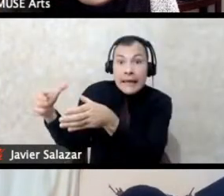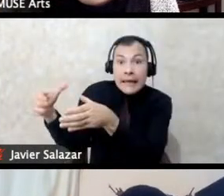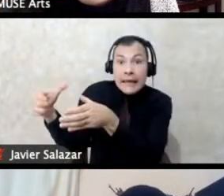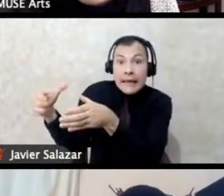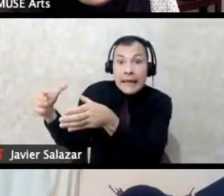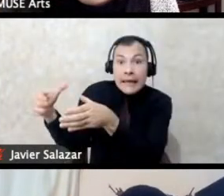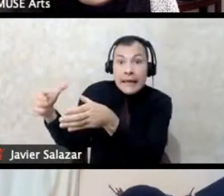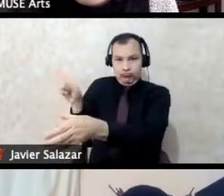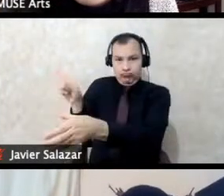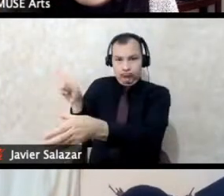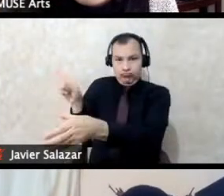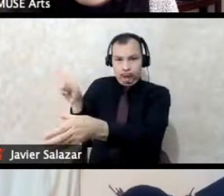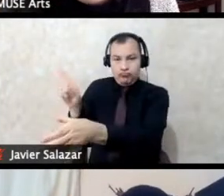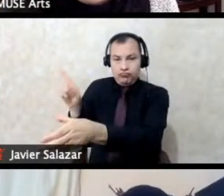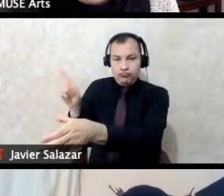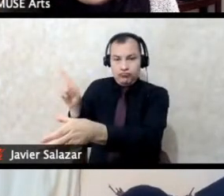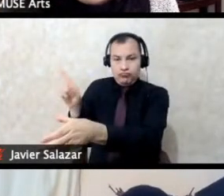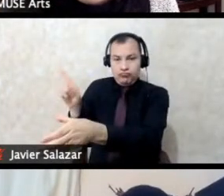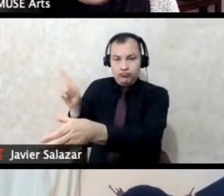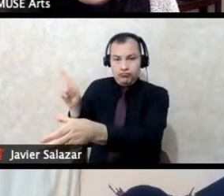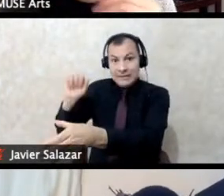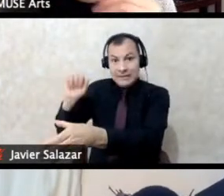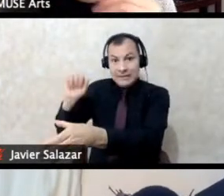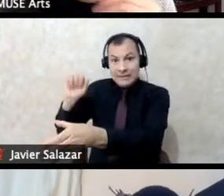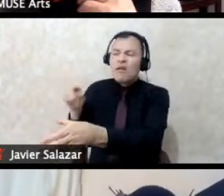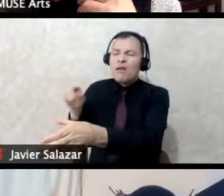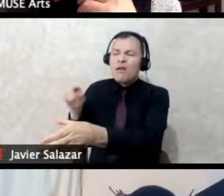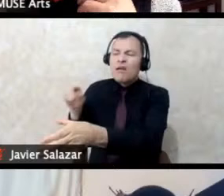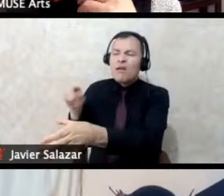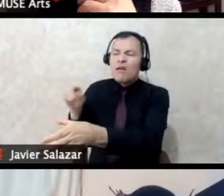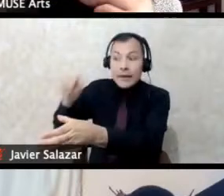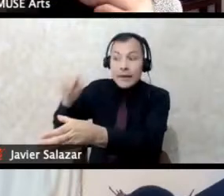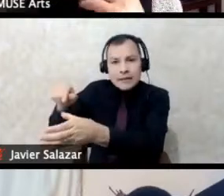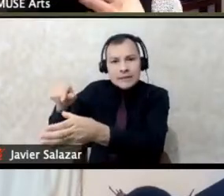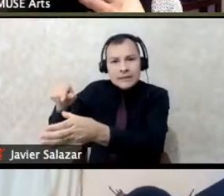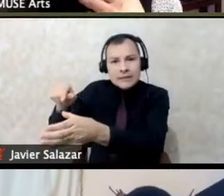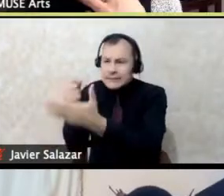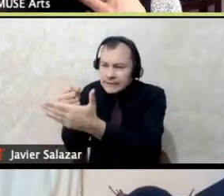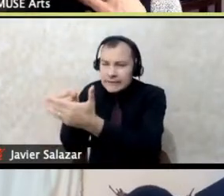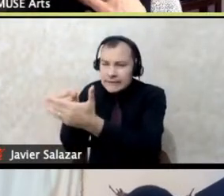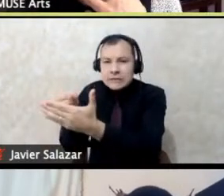paz, salud y medio ambiente. And this organization,